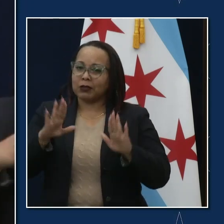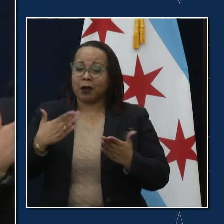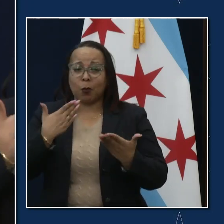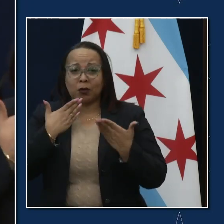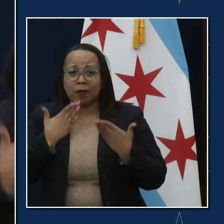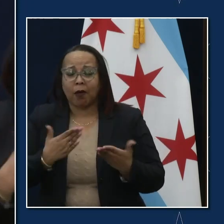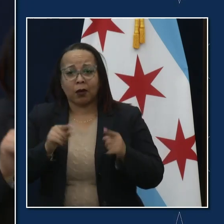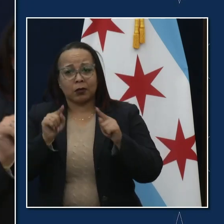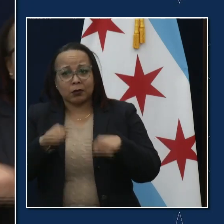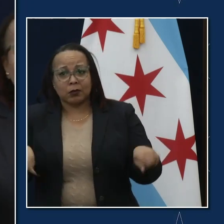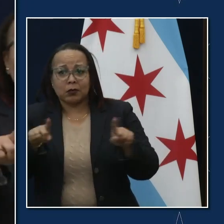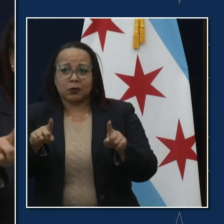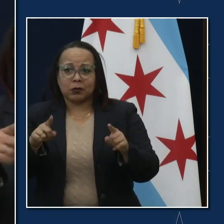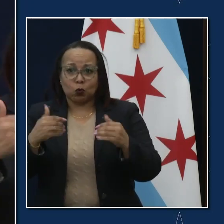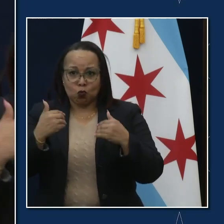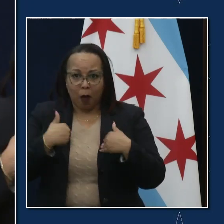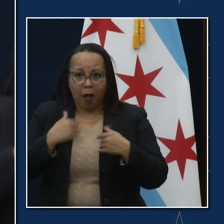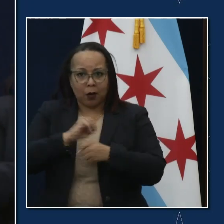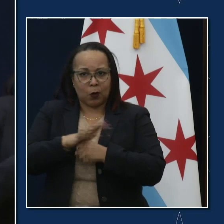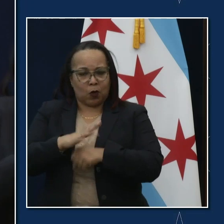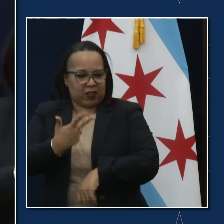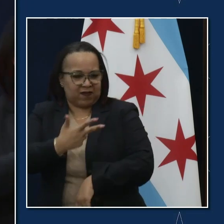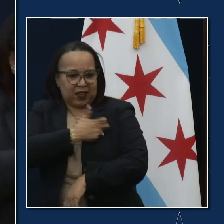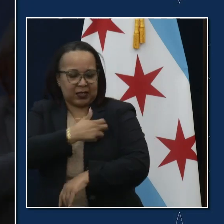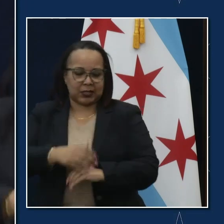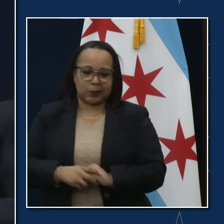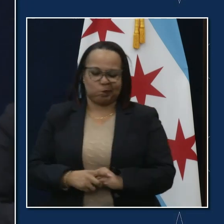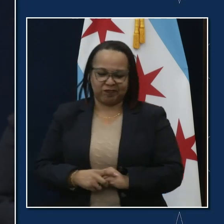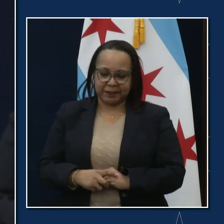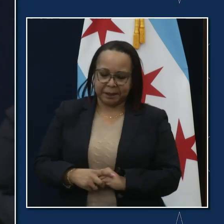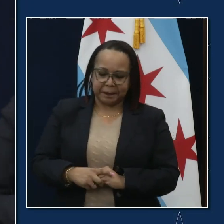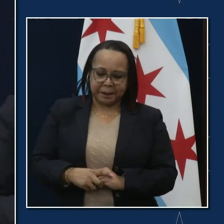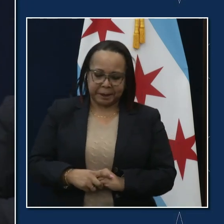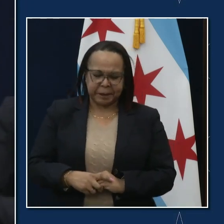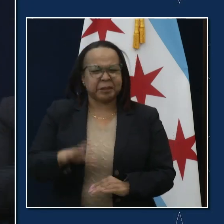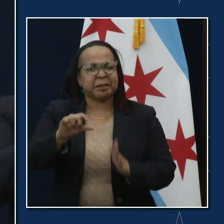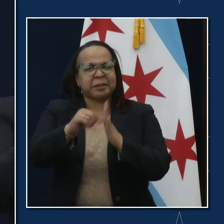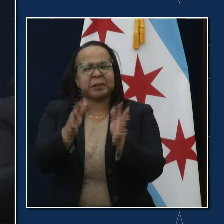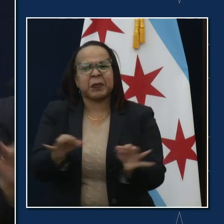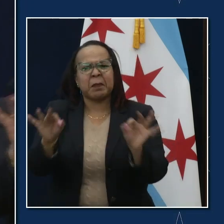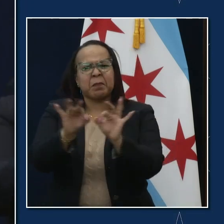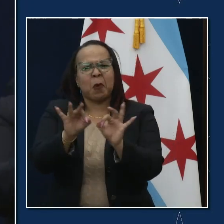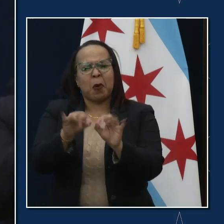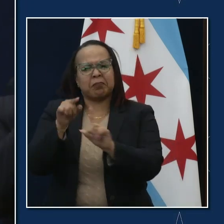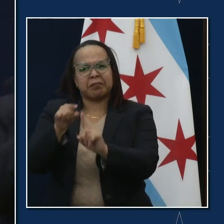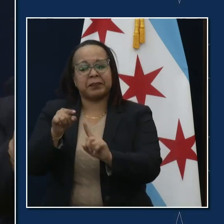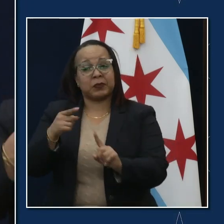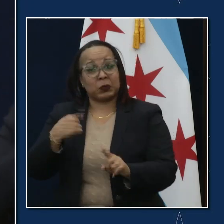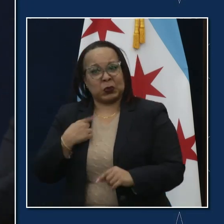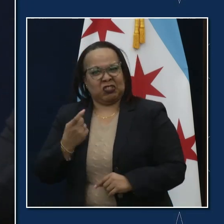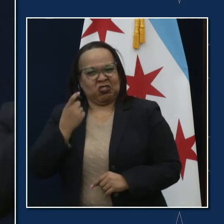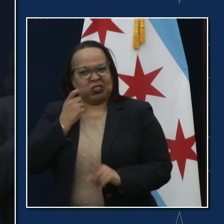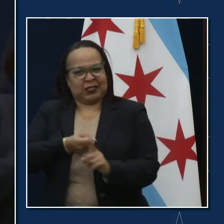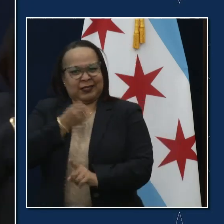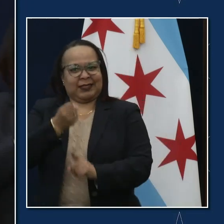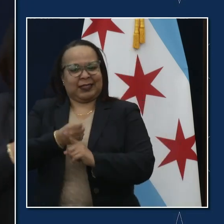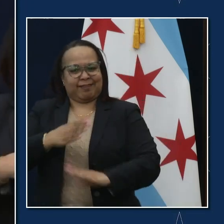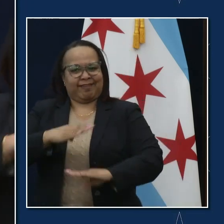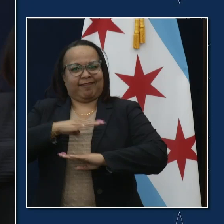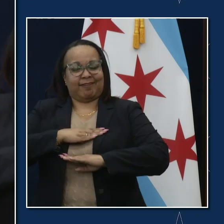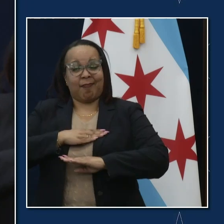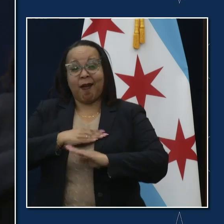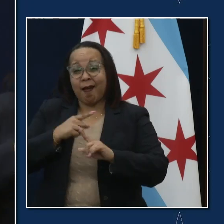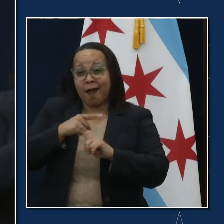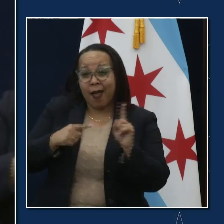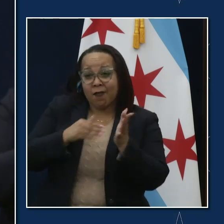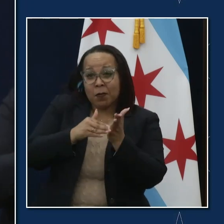thank everybody who has had a COVID vaccine. I also want to highlight an important benchmark that we have just hit